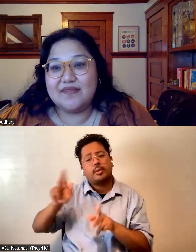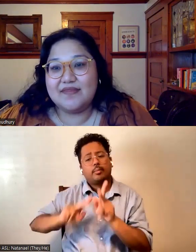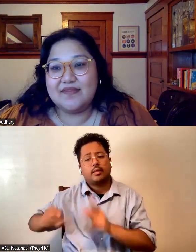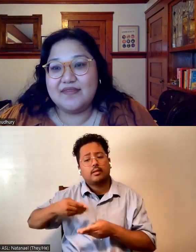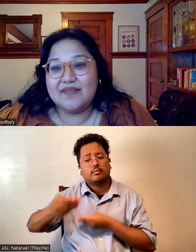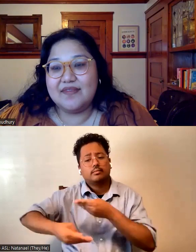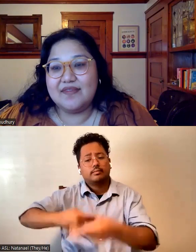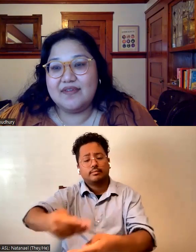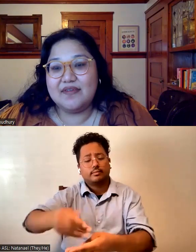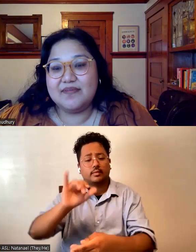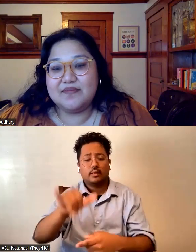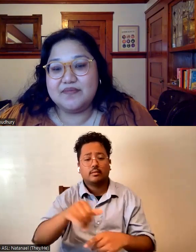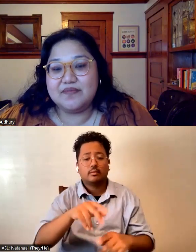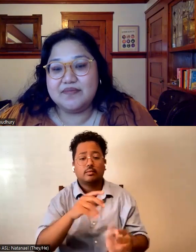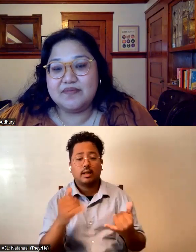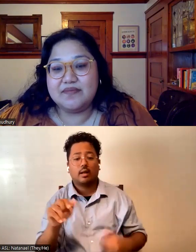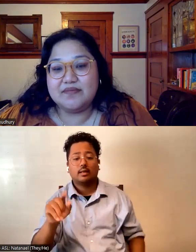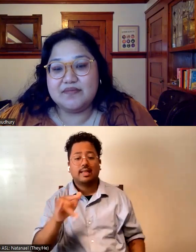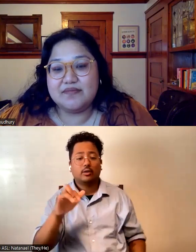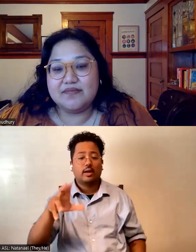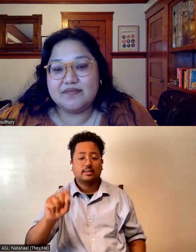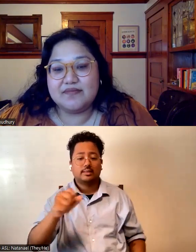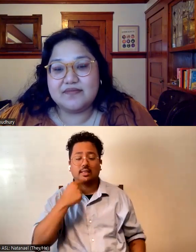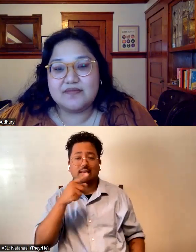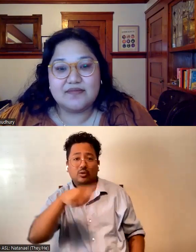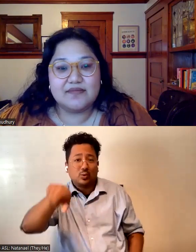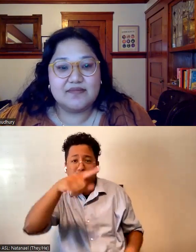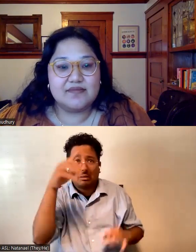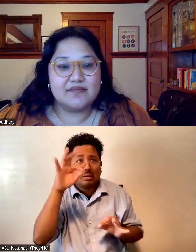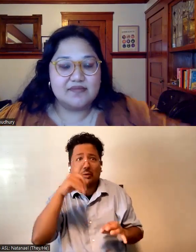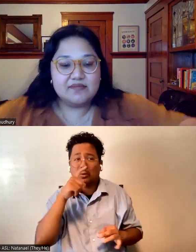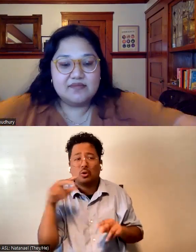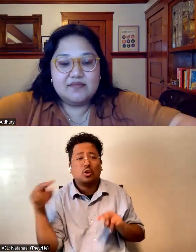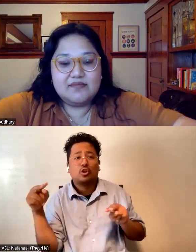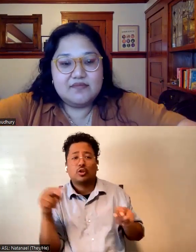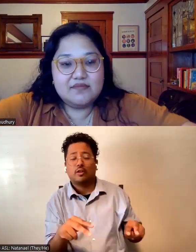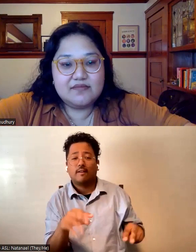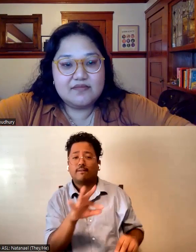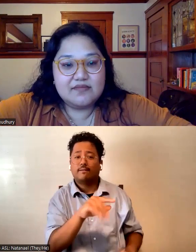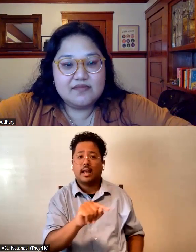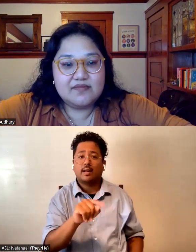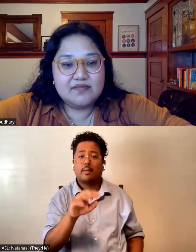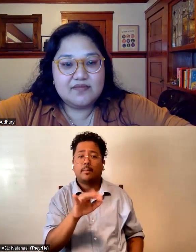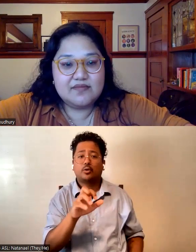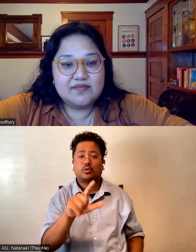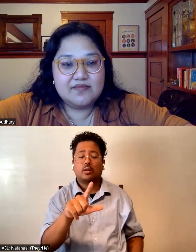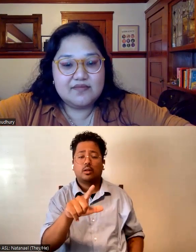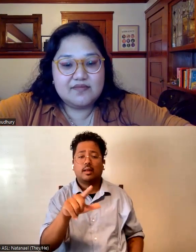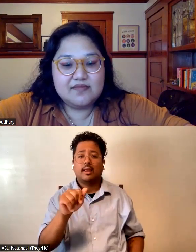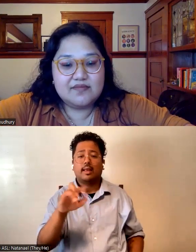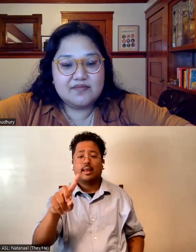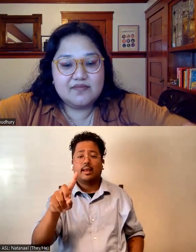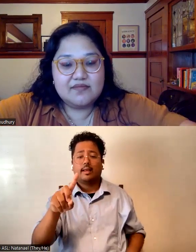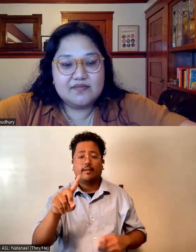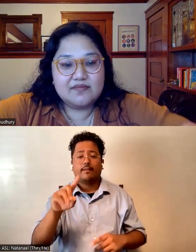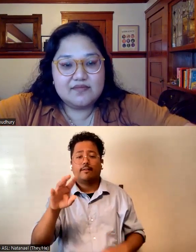And folks, if you don't have an idea of who that might be, you can check out the Fat Mutual Aid Fund on Instagram. They might have some great ideas